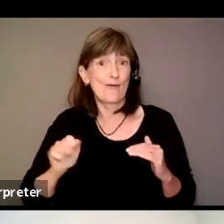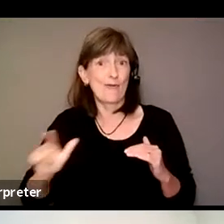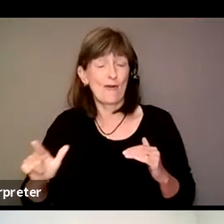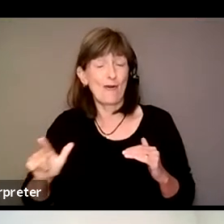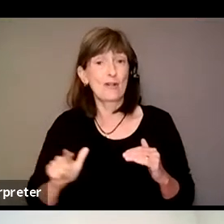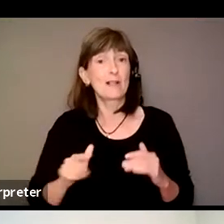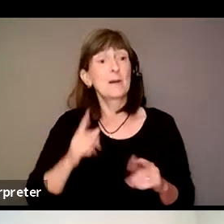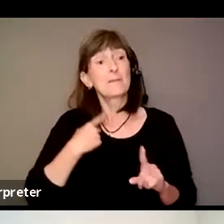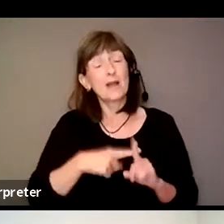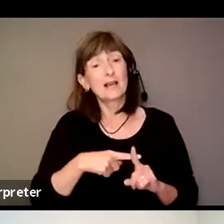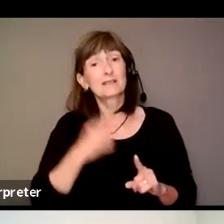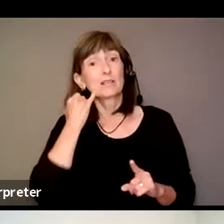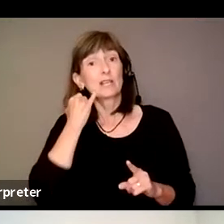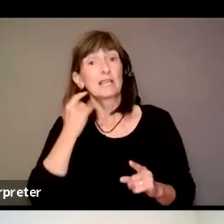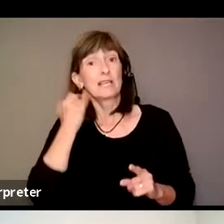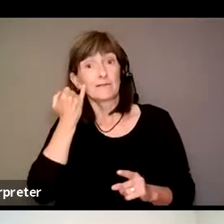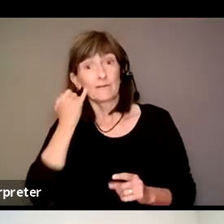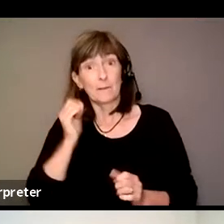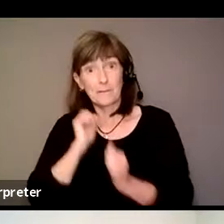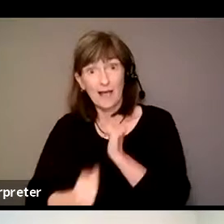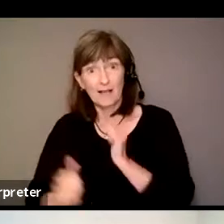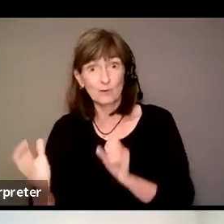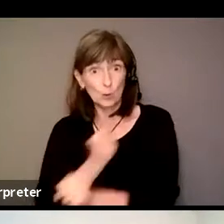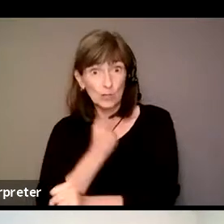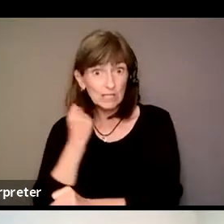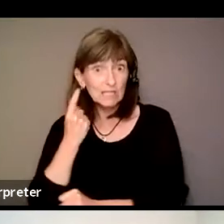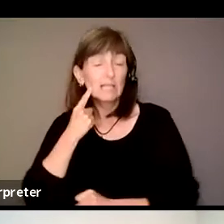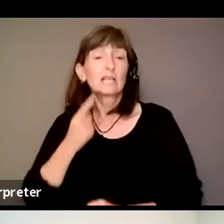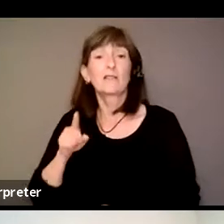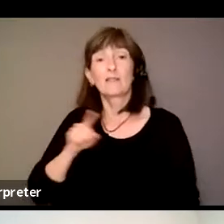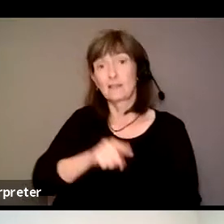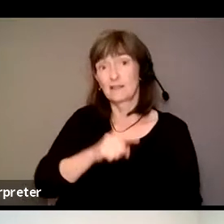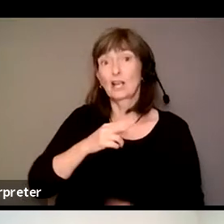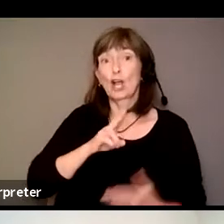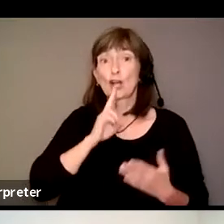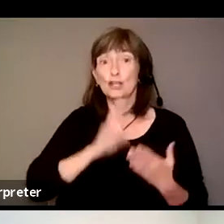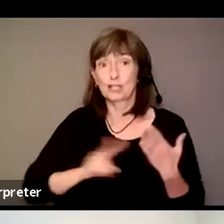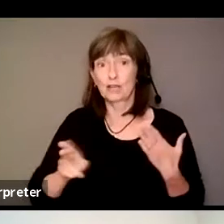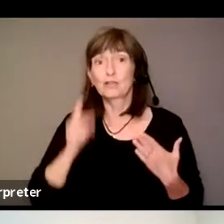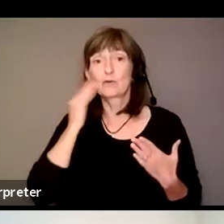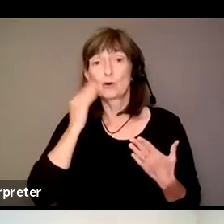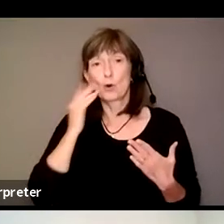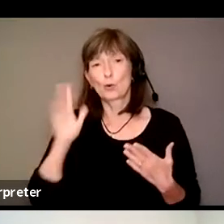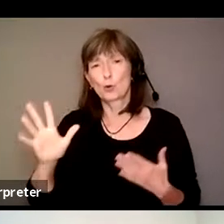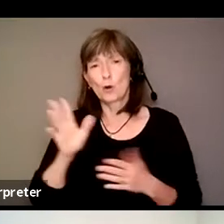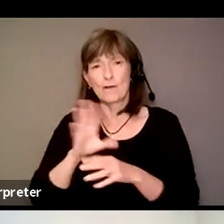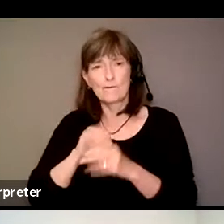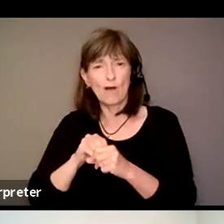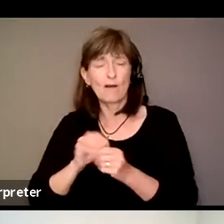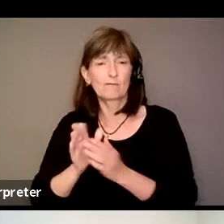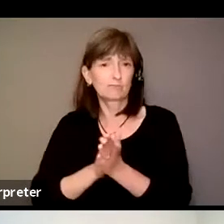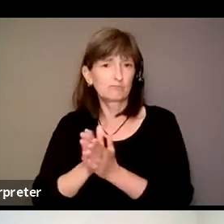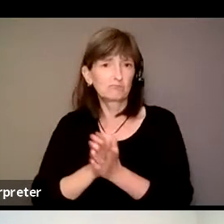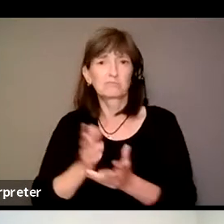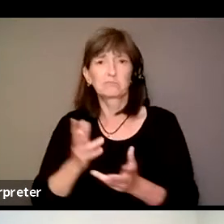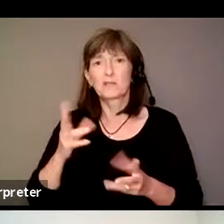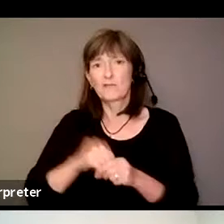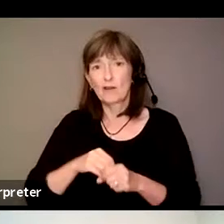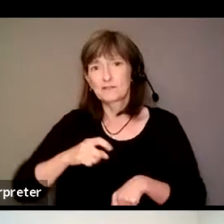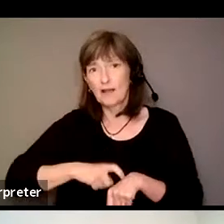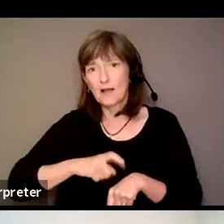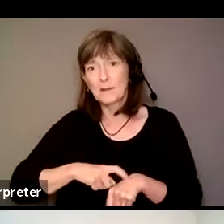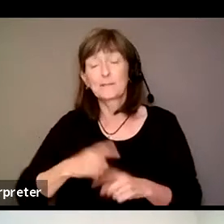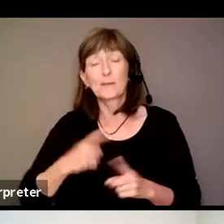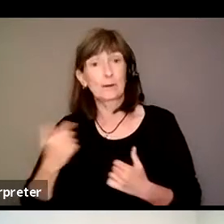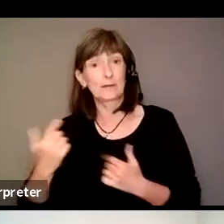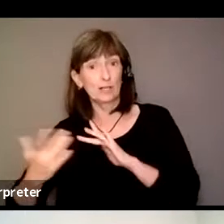would be once you are elected to council. So certainly reach out on the social media, contact your town offices, reach out to myself or